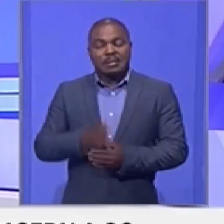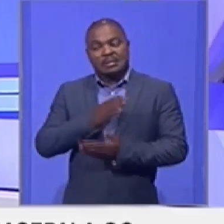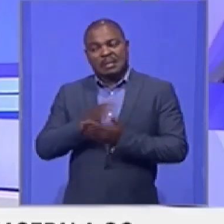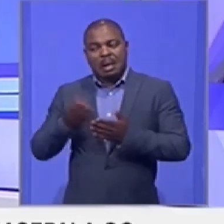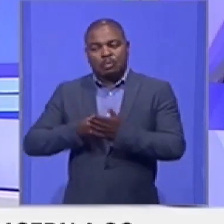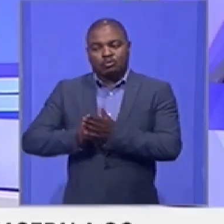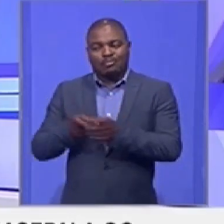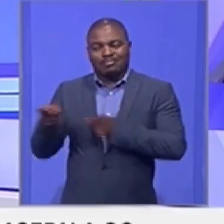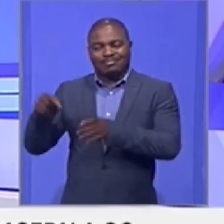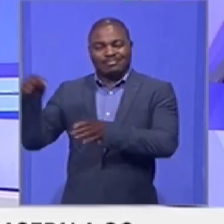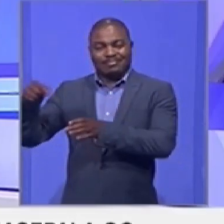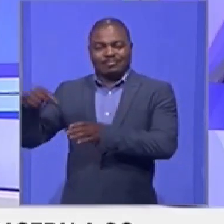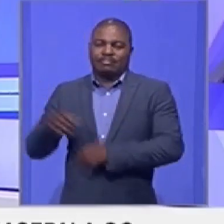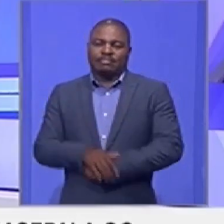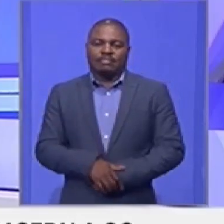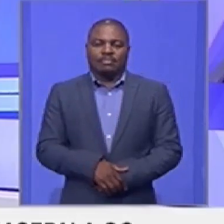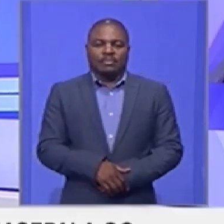laolwa ke malatswa thiba.